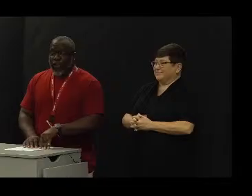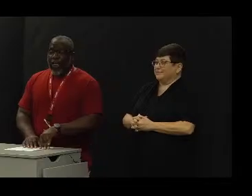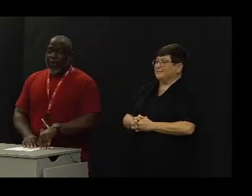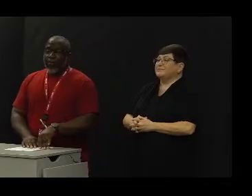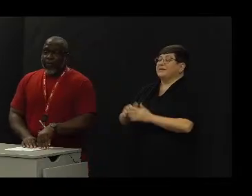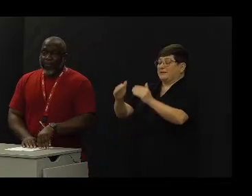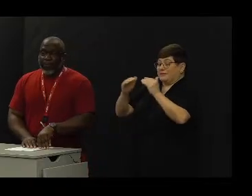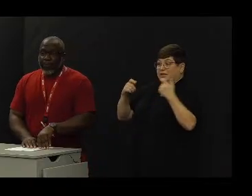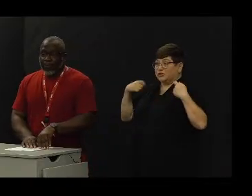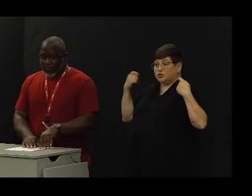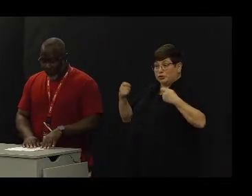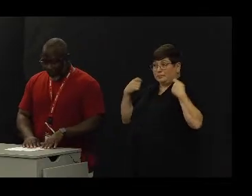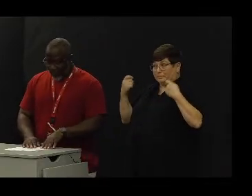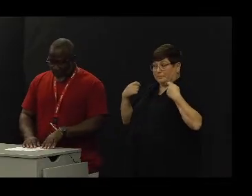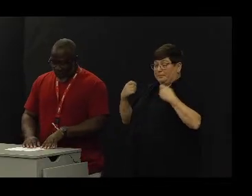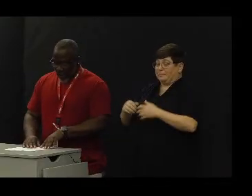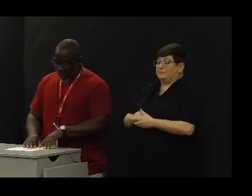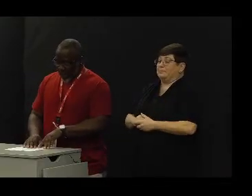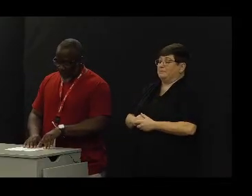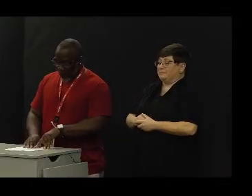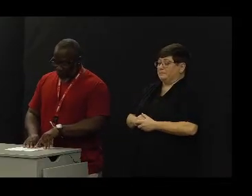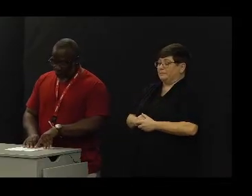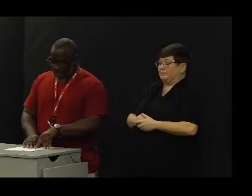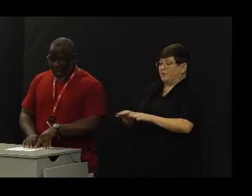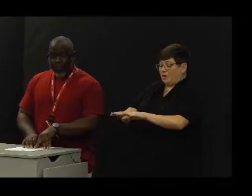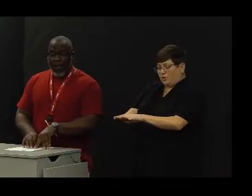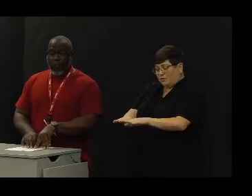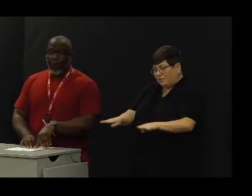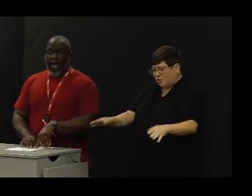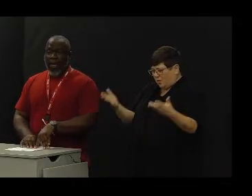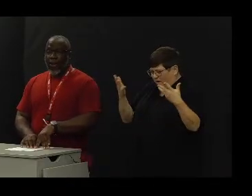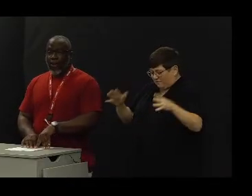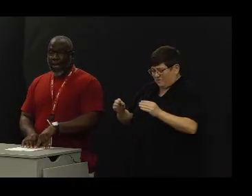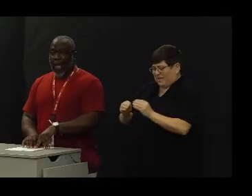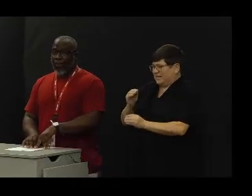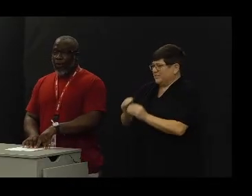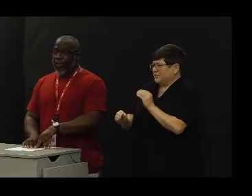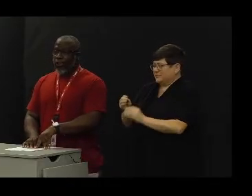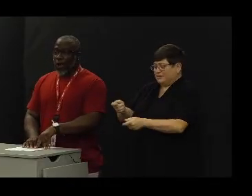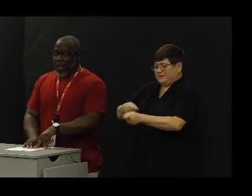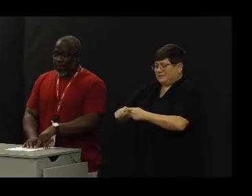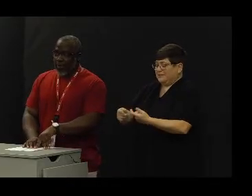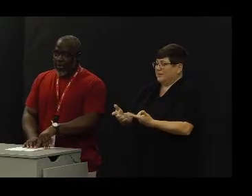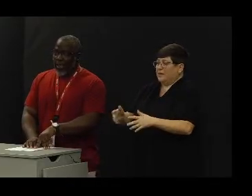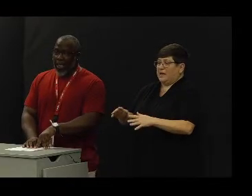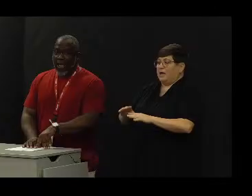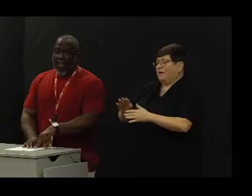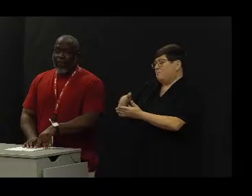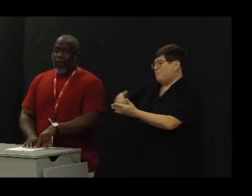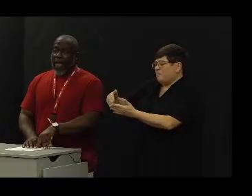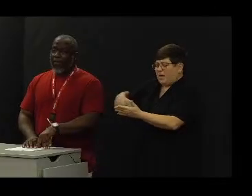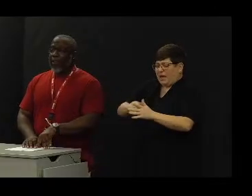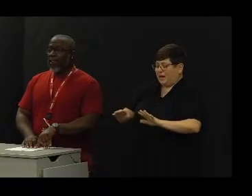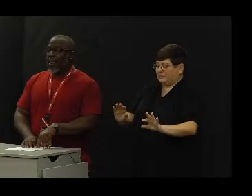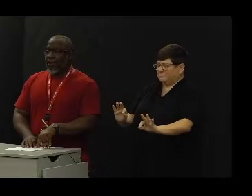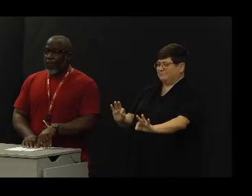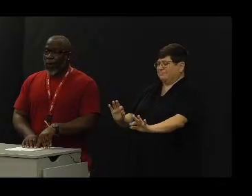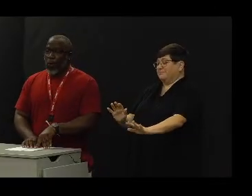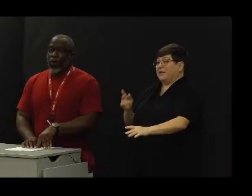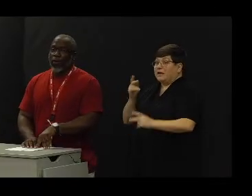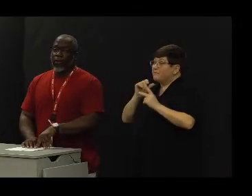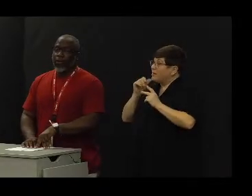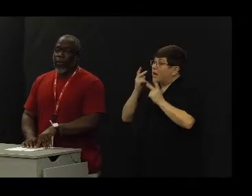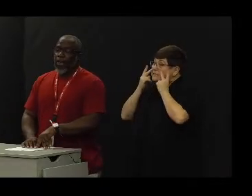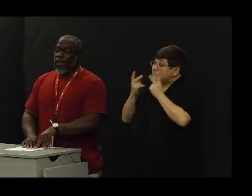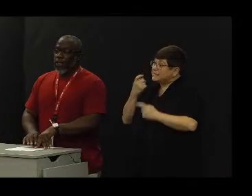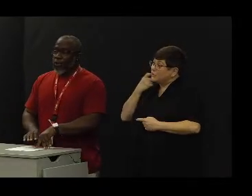Thomas Gym. The floor has been repaired and restriped. If you haven't seen the